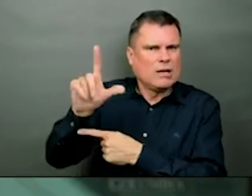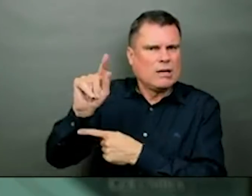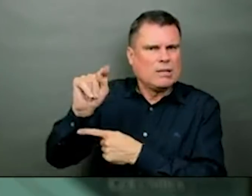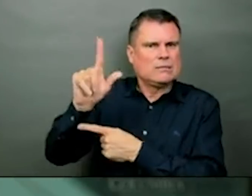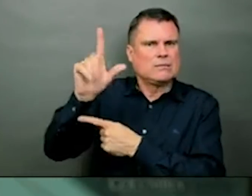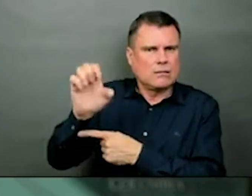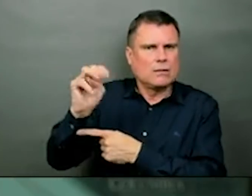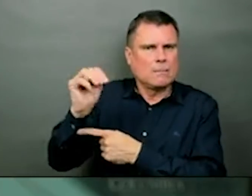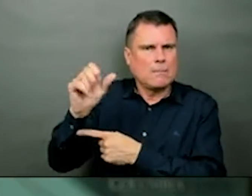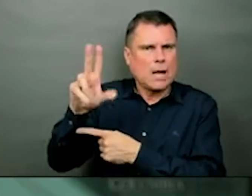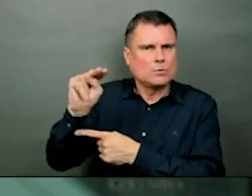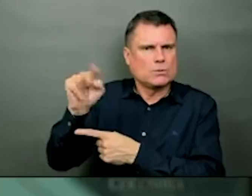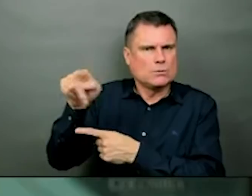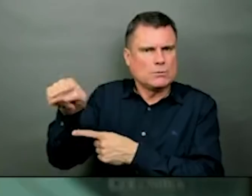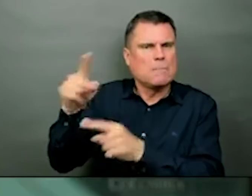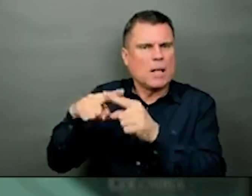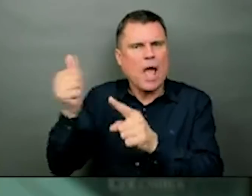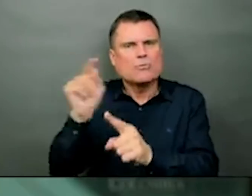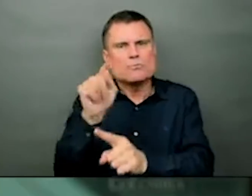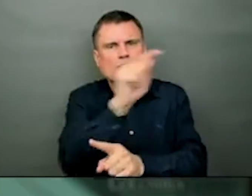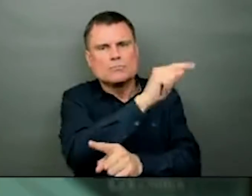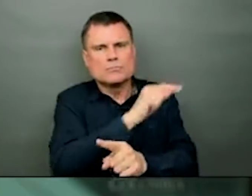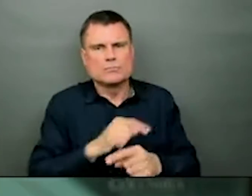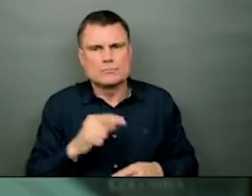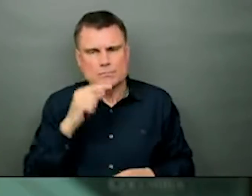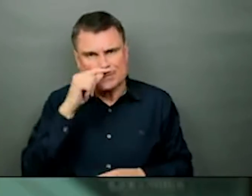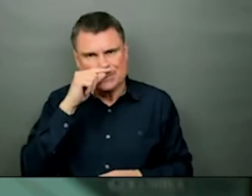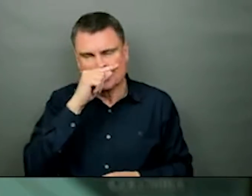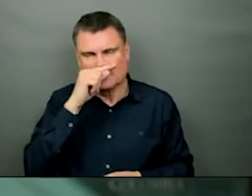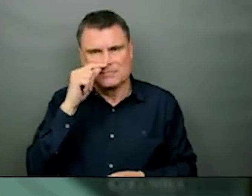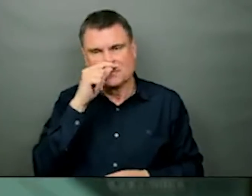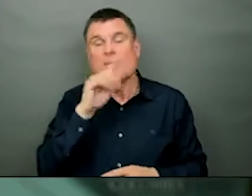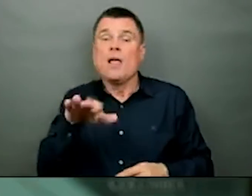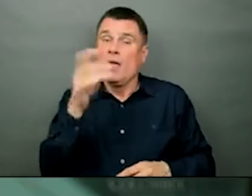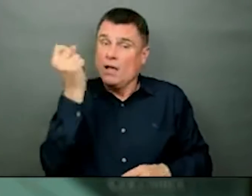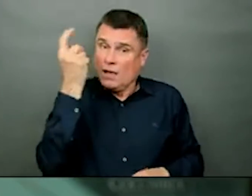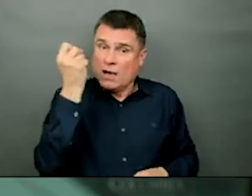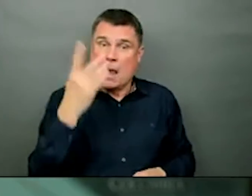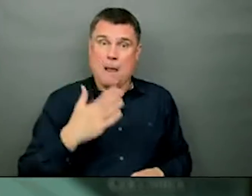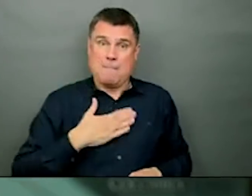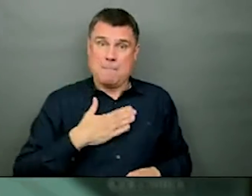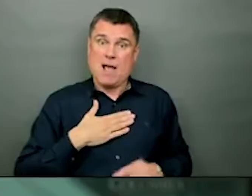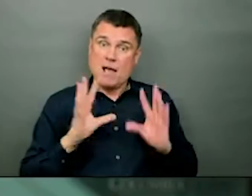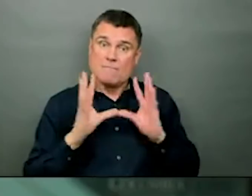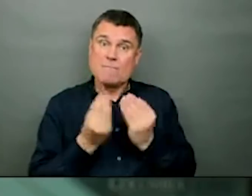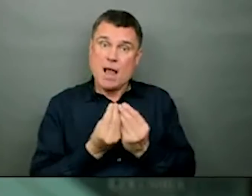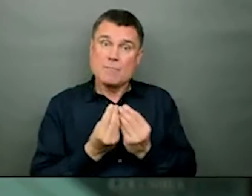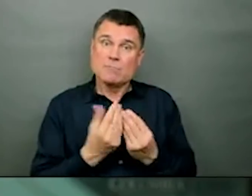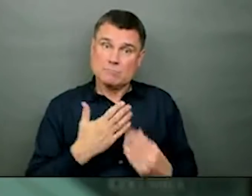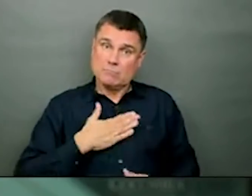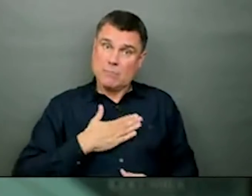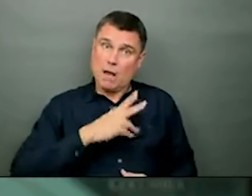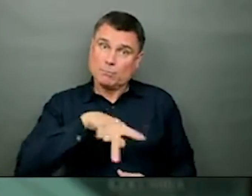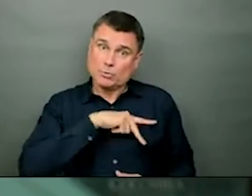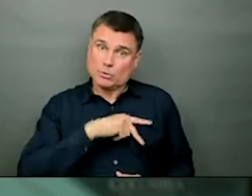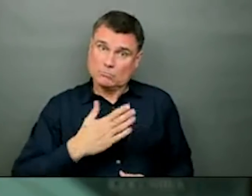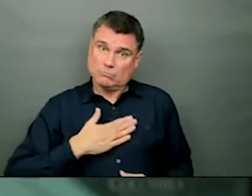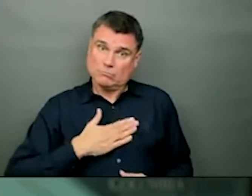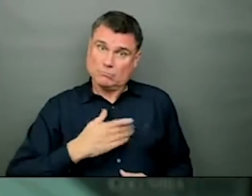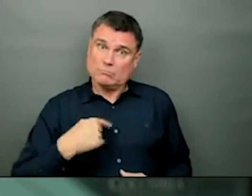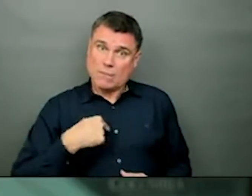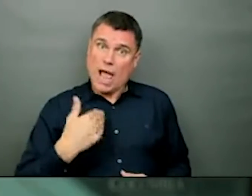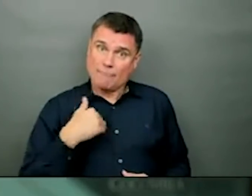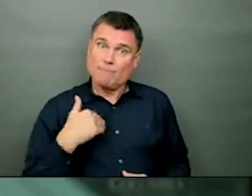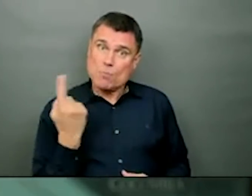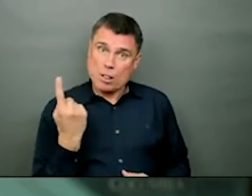has been a long time coming, both for me personally, and my family personally, but for anyone involved in